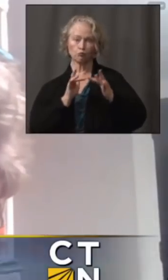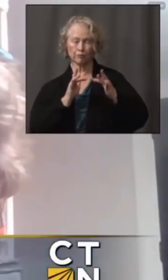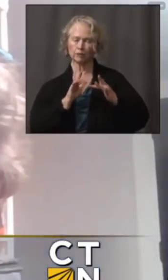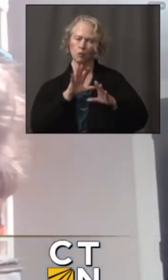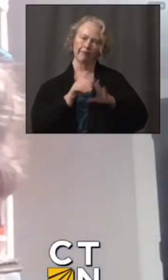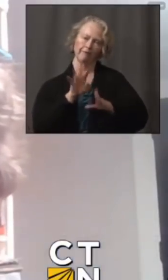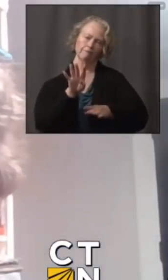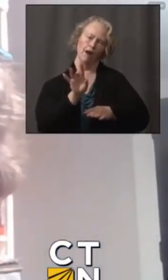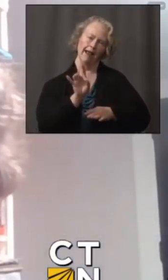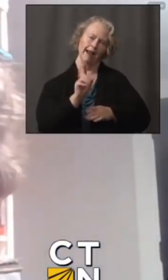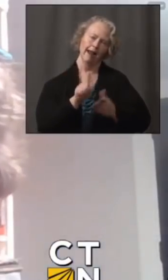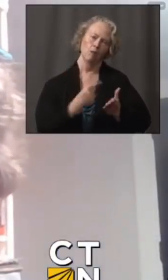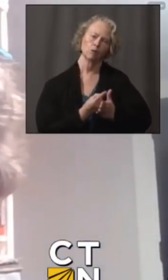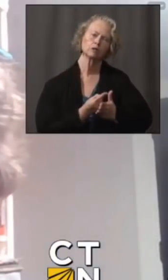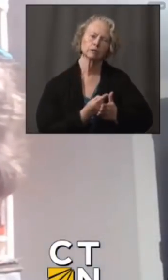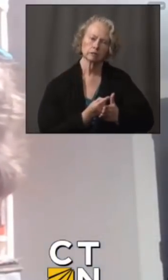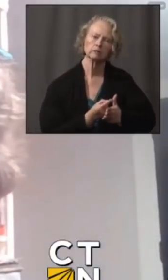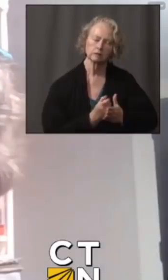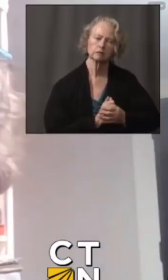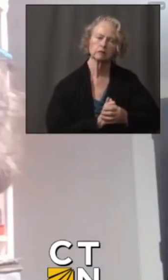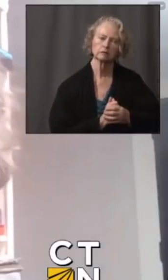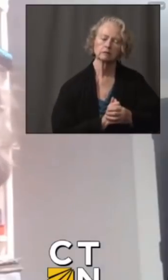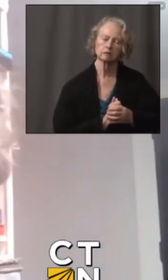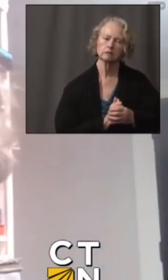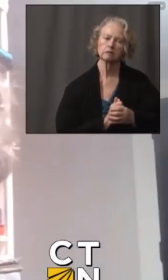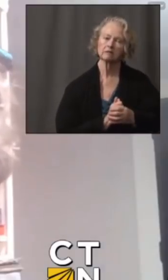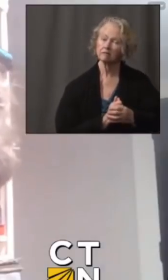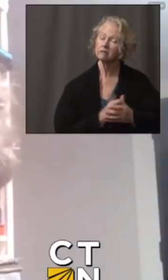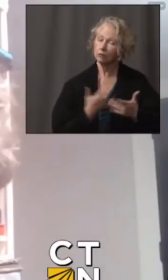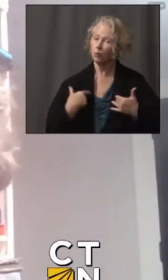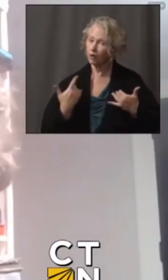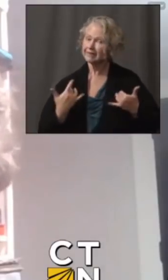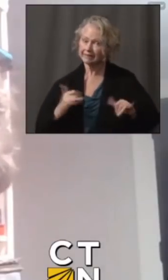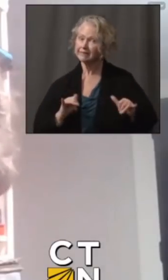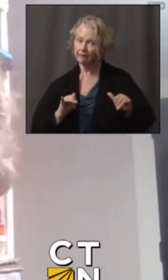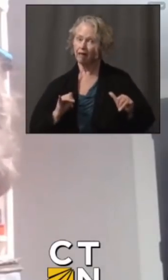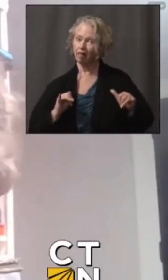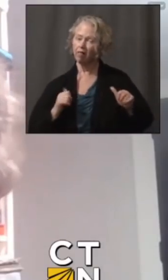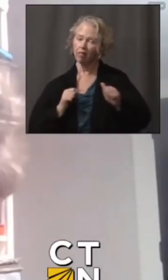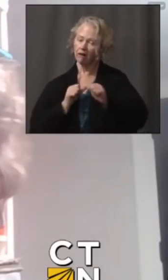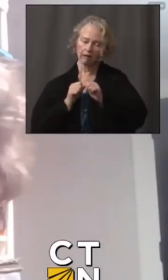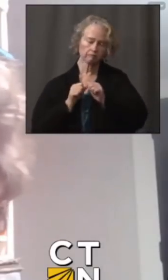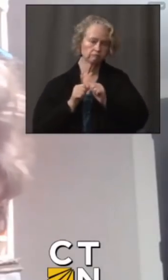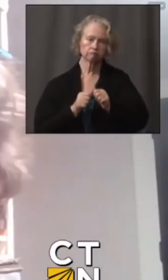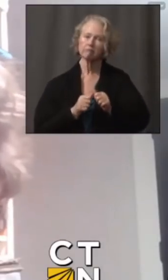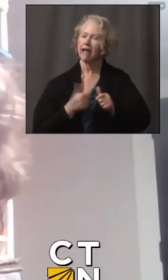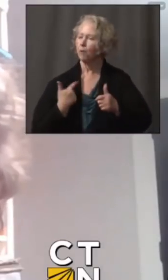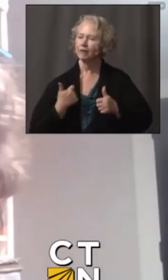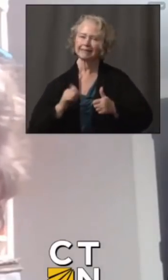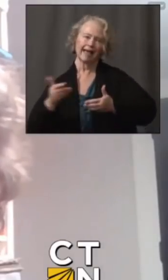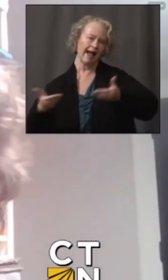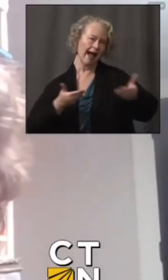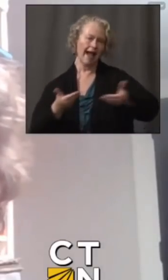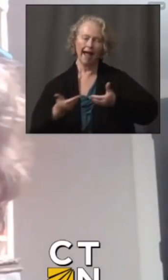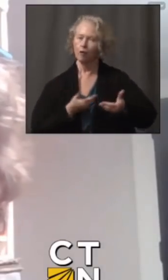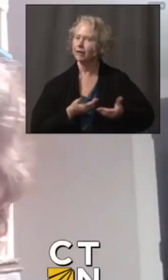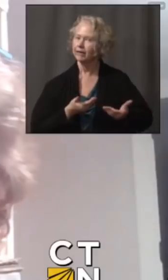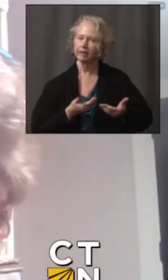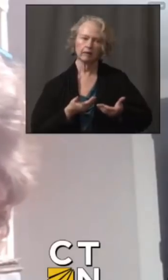of them, their notification reaching us. So we are still keeping up. We're still hiring. We're hiring